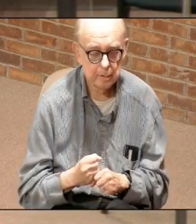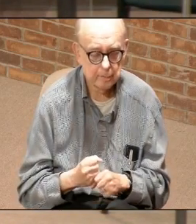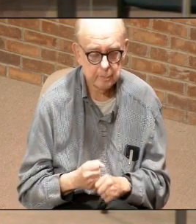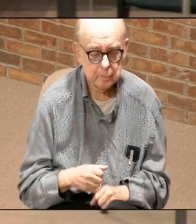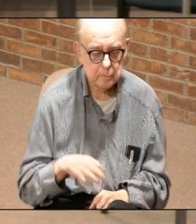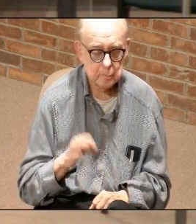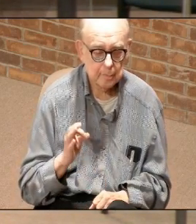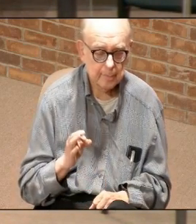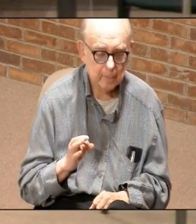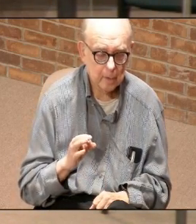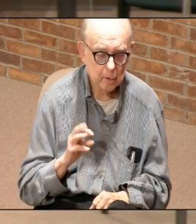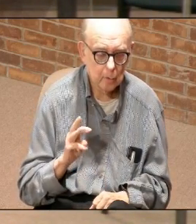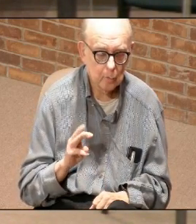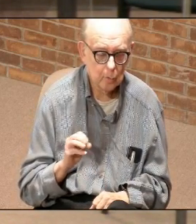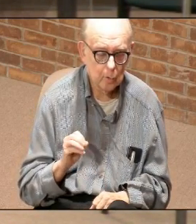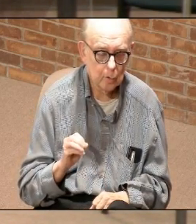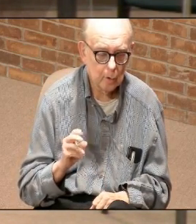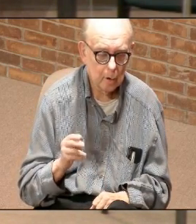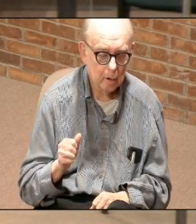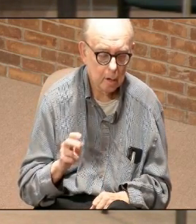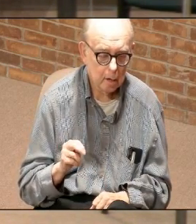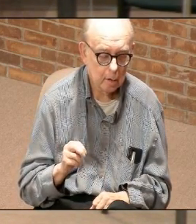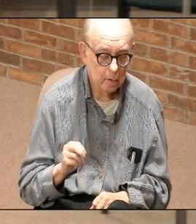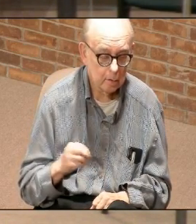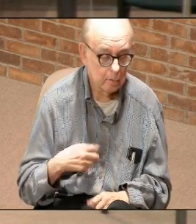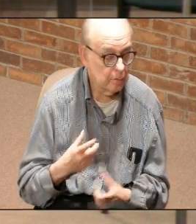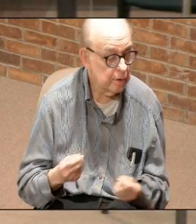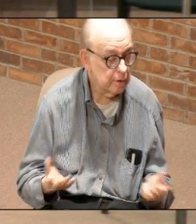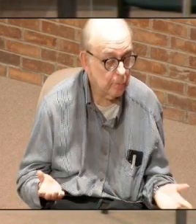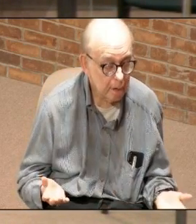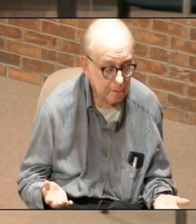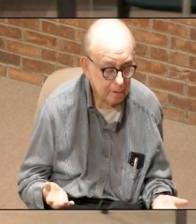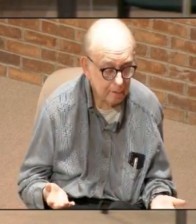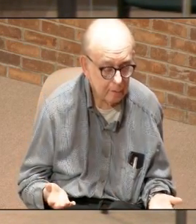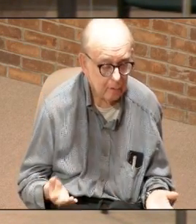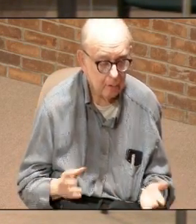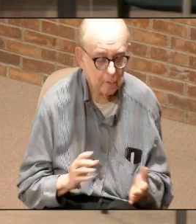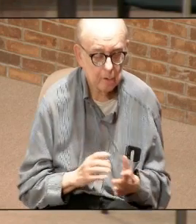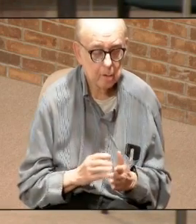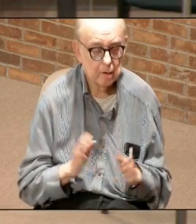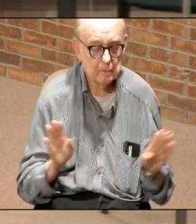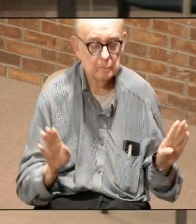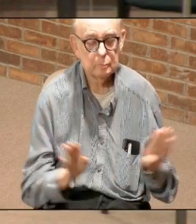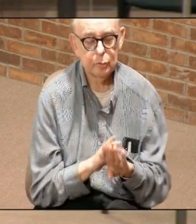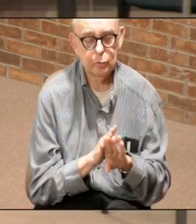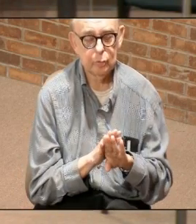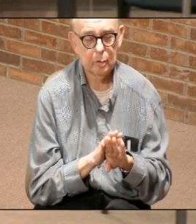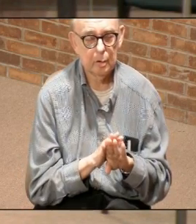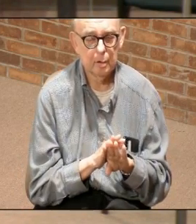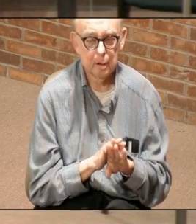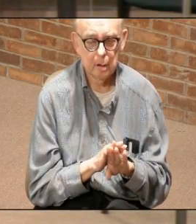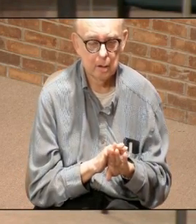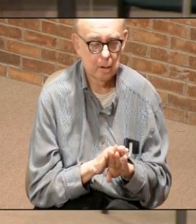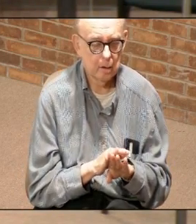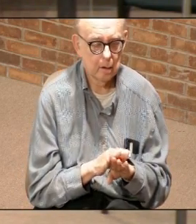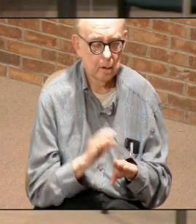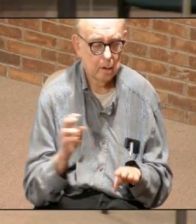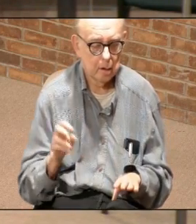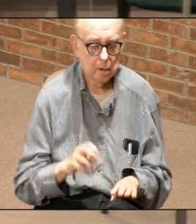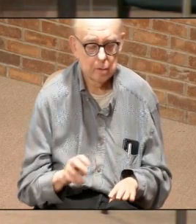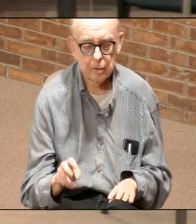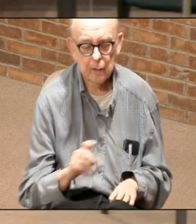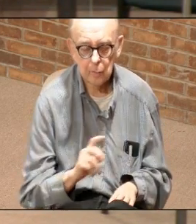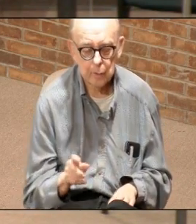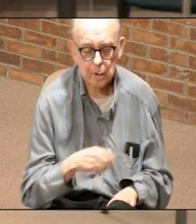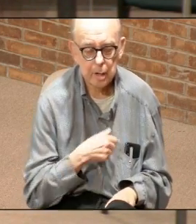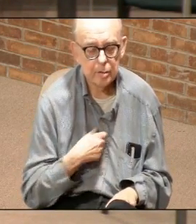They found it in Wuhan, and what did they do? They shut down travel in